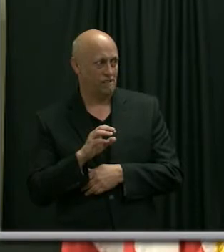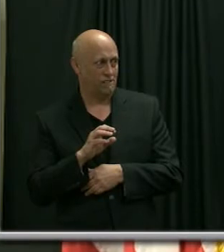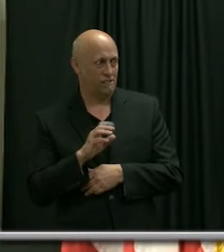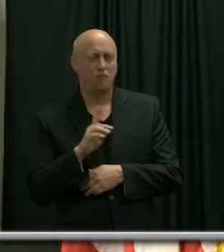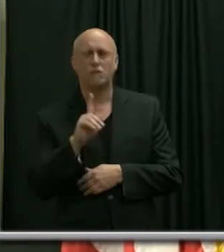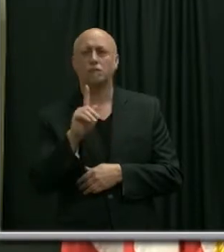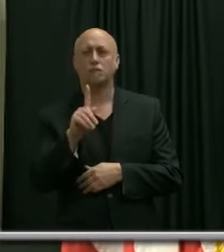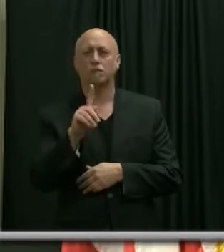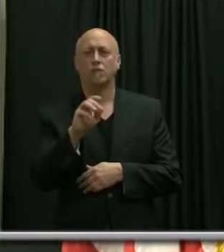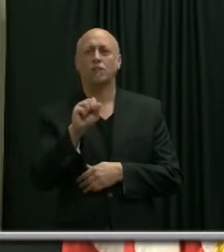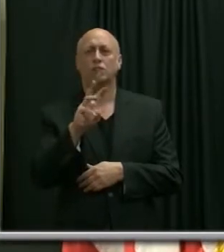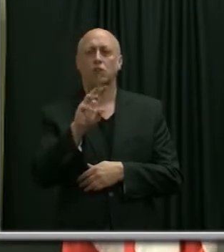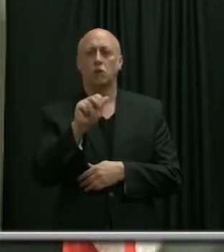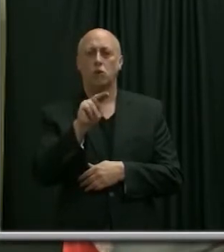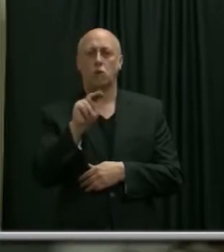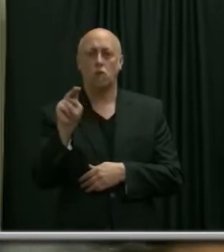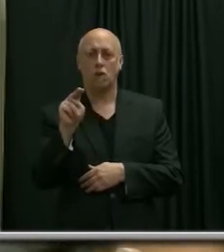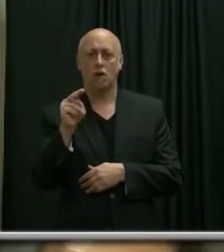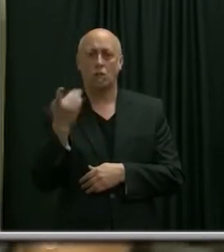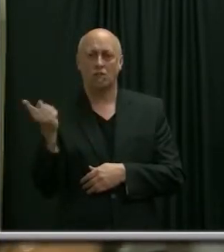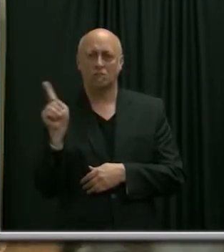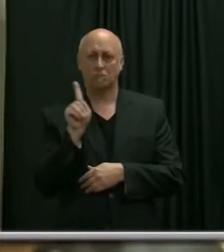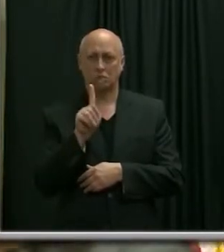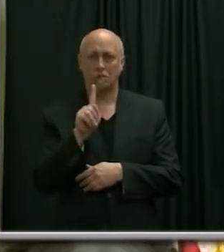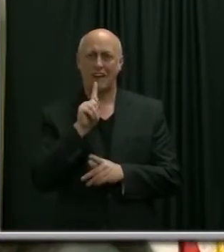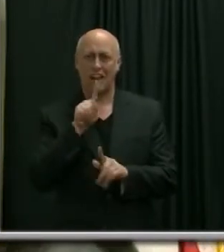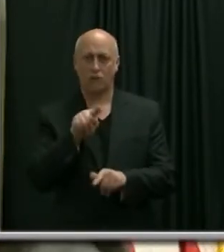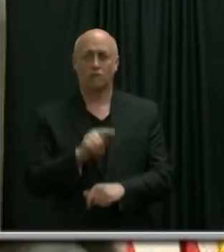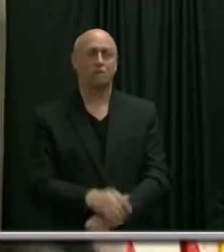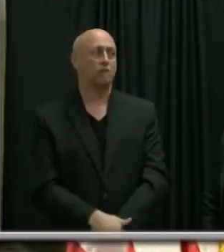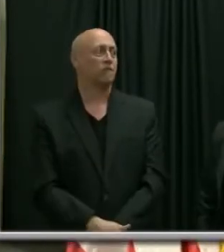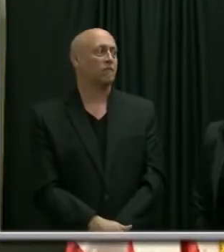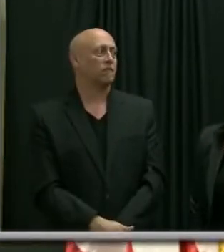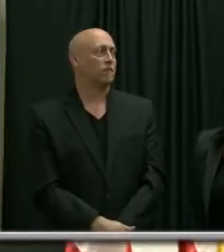We'll have Director Chief Swan answer that question.